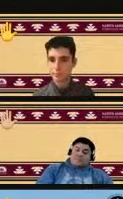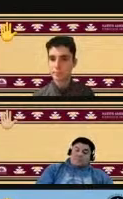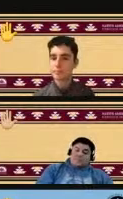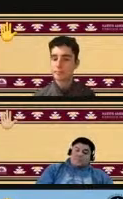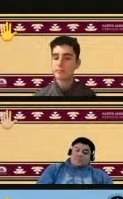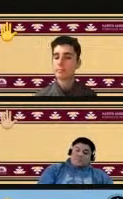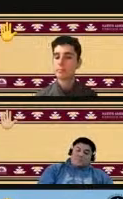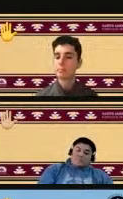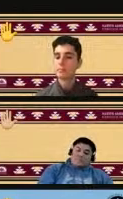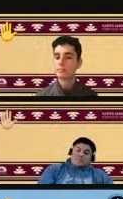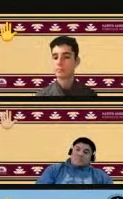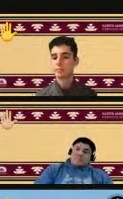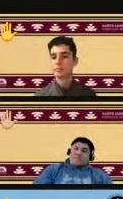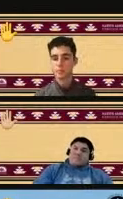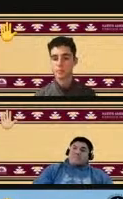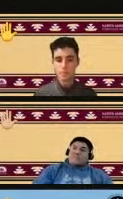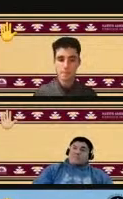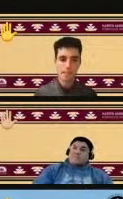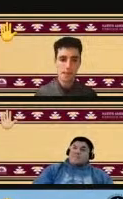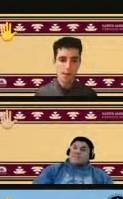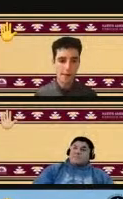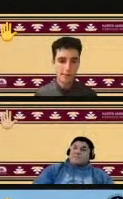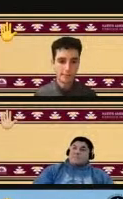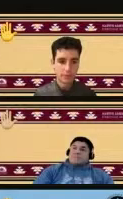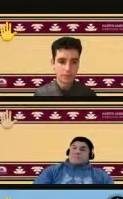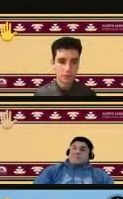things. Did I fully answer your question?